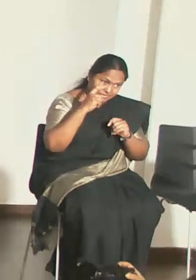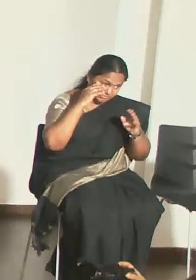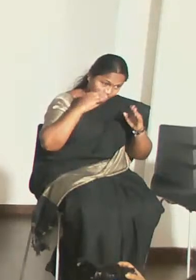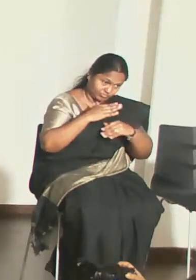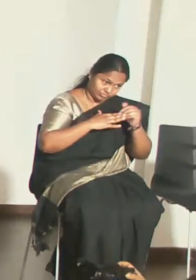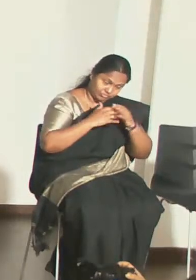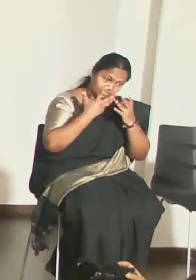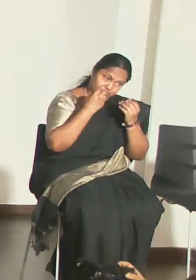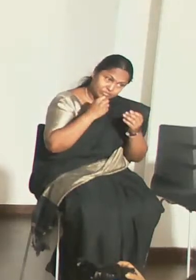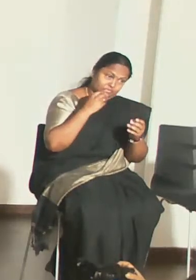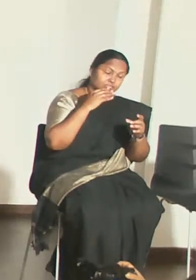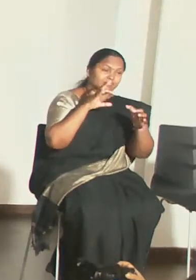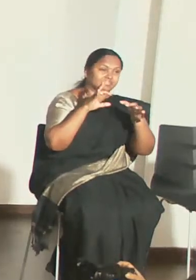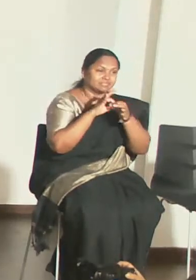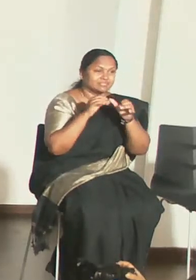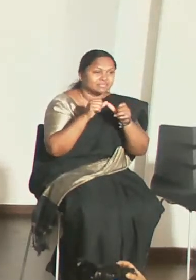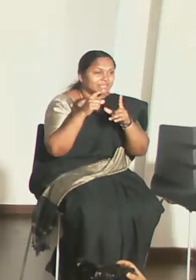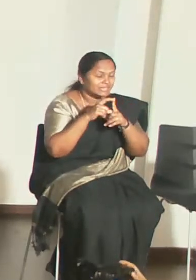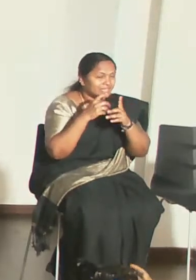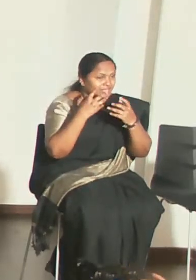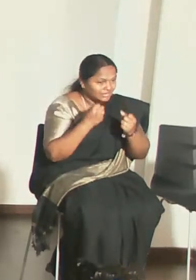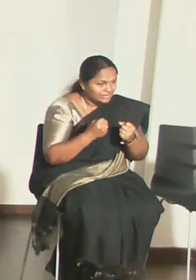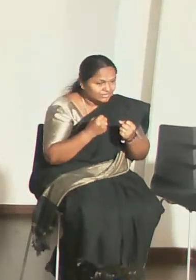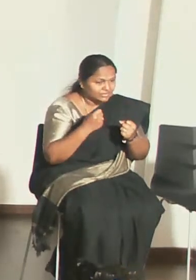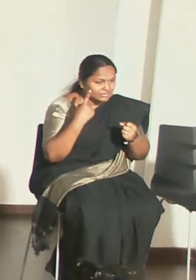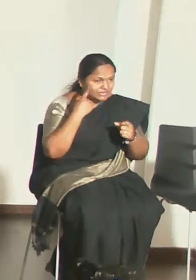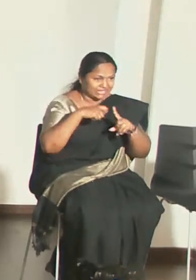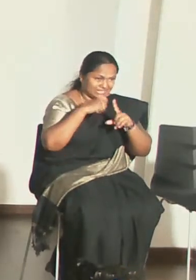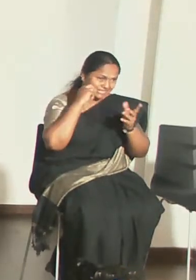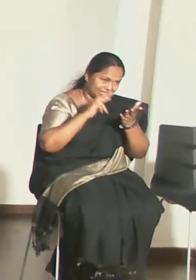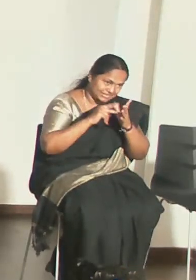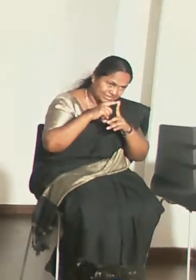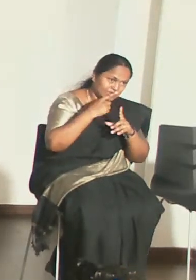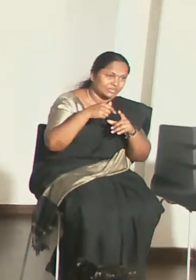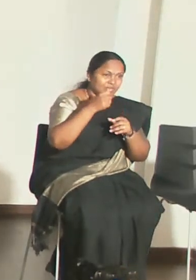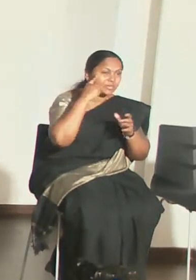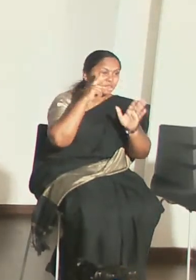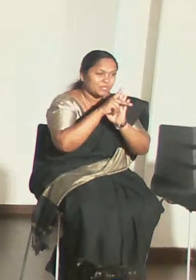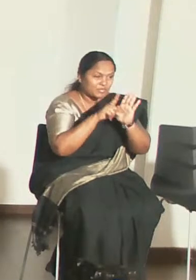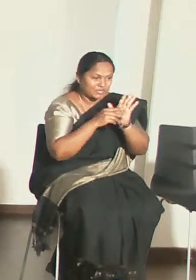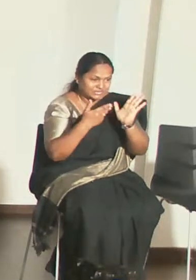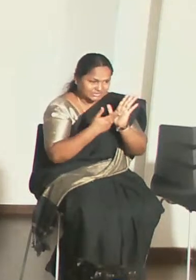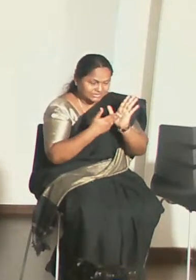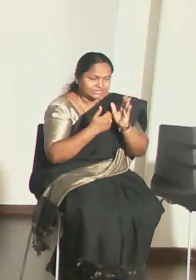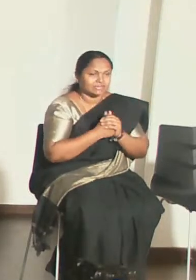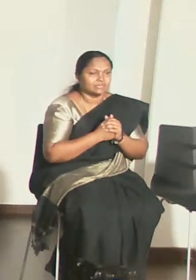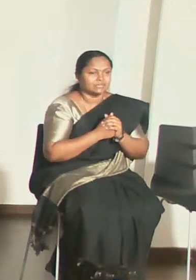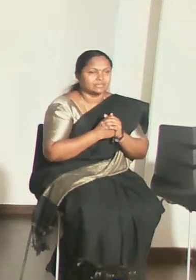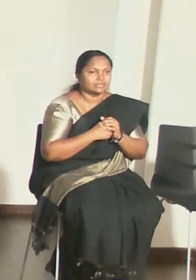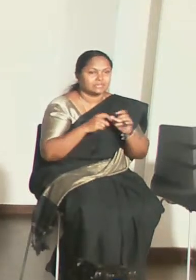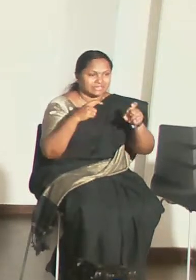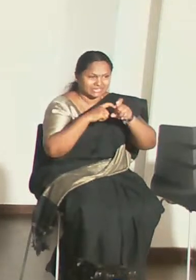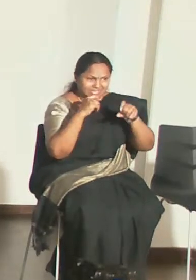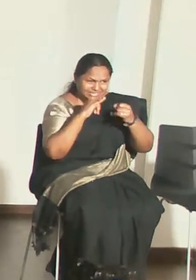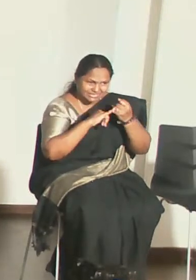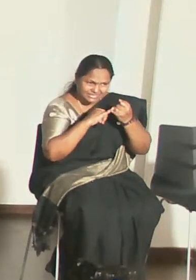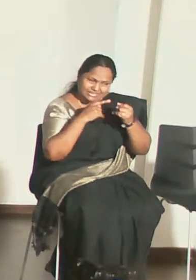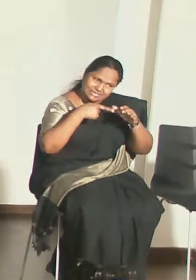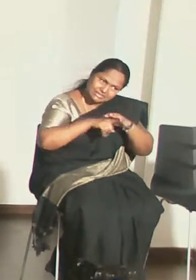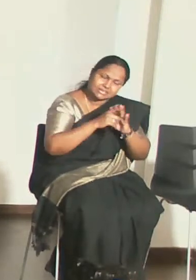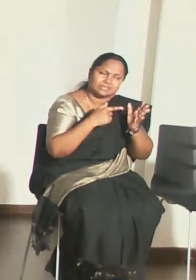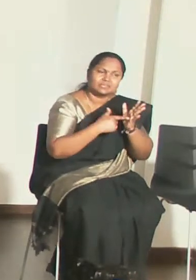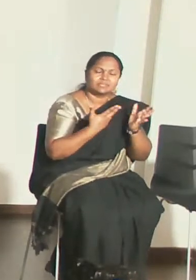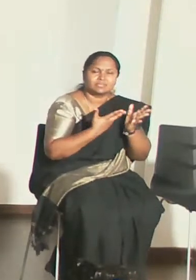a feminist way, which is akin with the humanist and the post-humanist, essentialism itself should